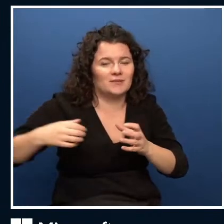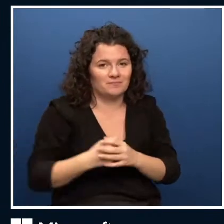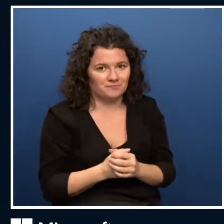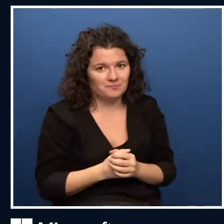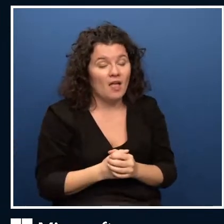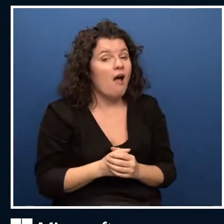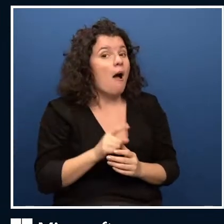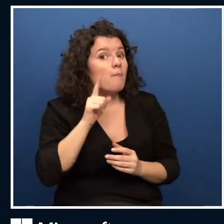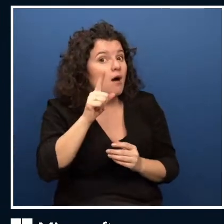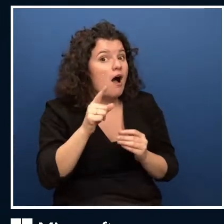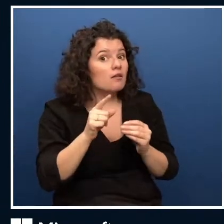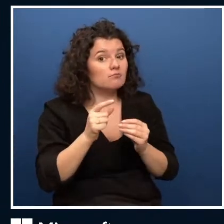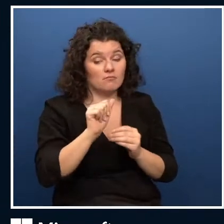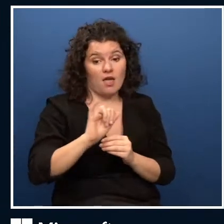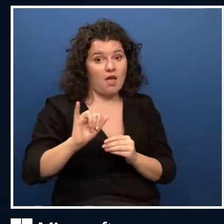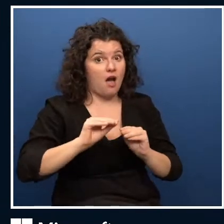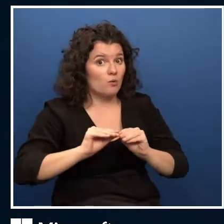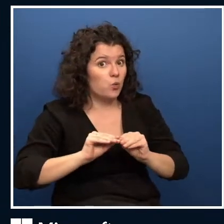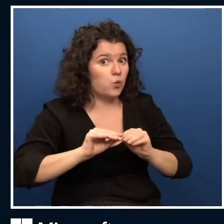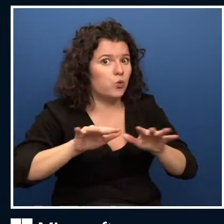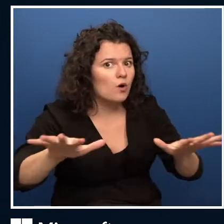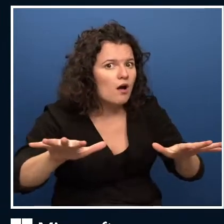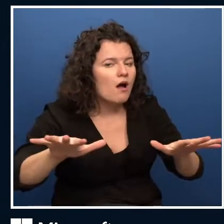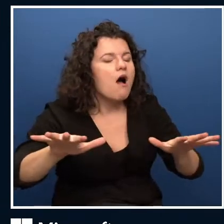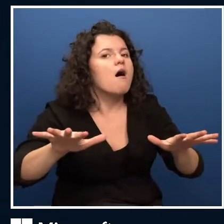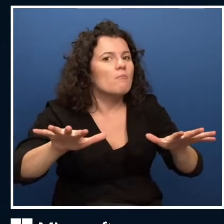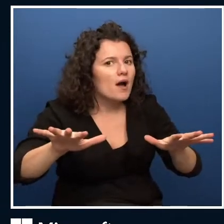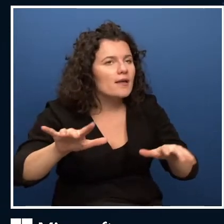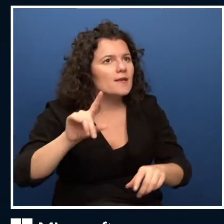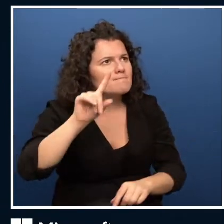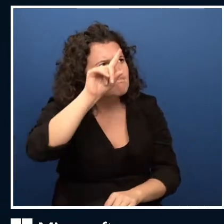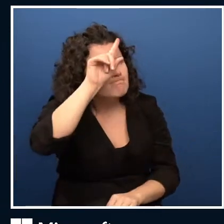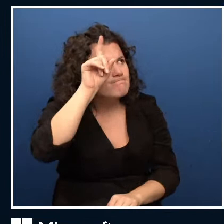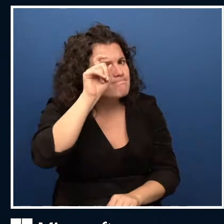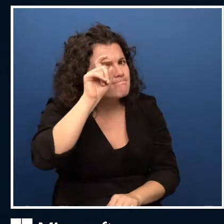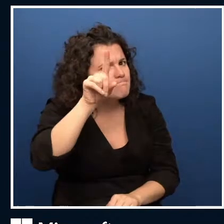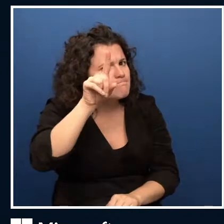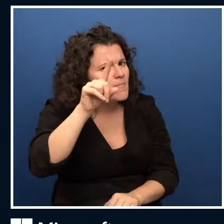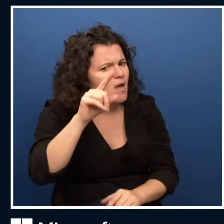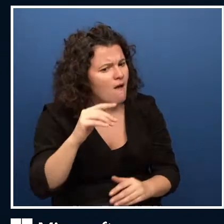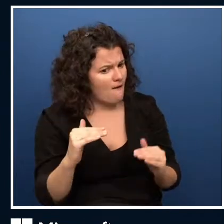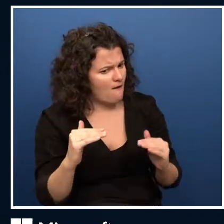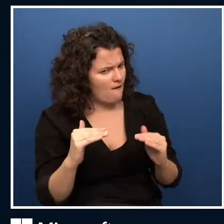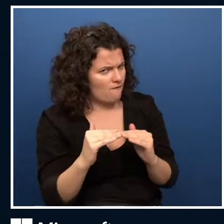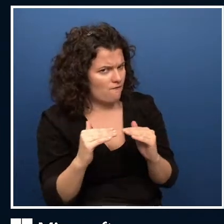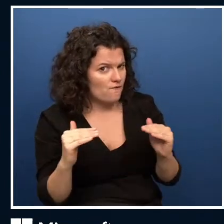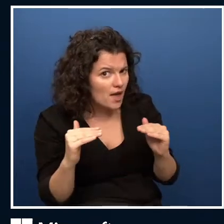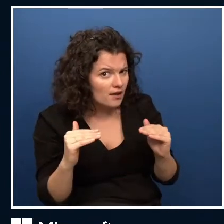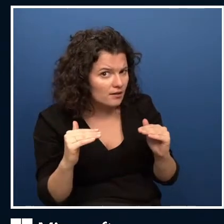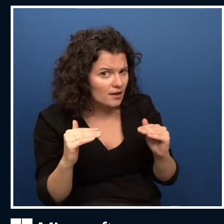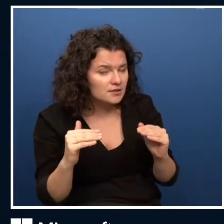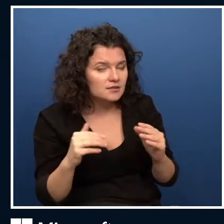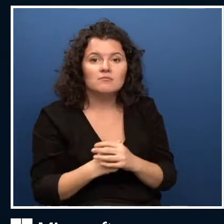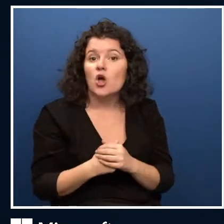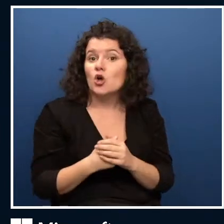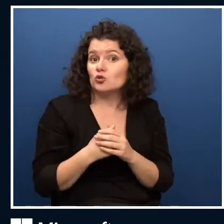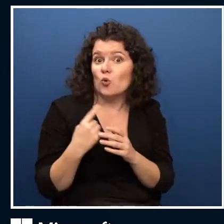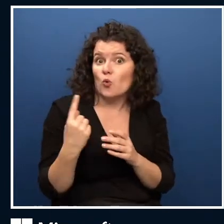about best ways to build fairness, to build models which have fairness, which are